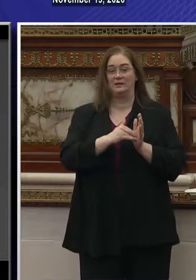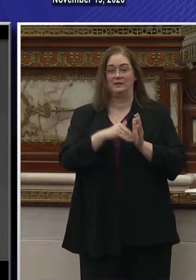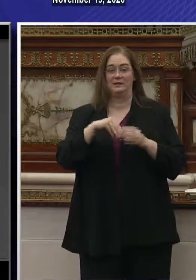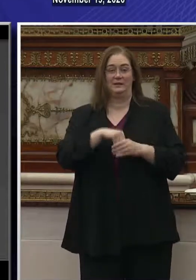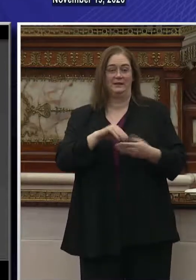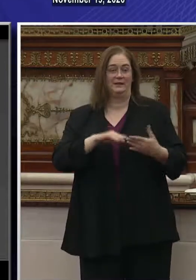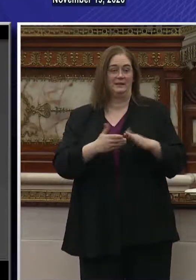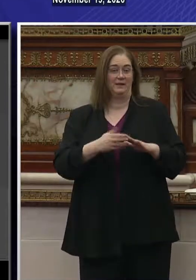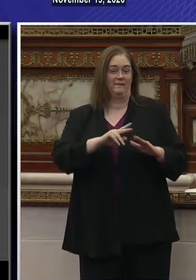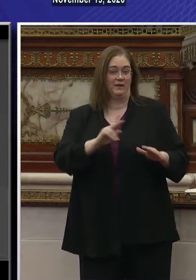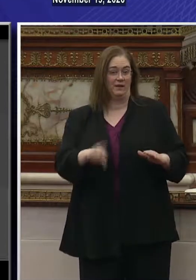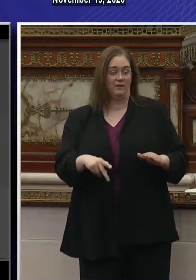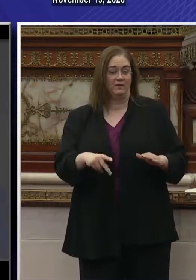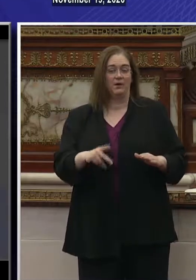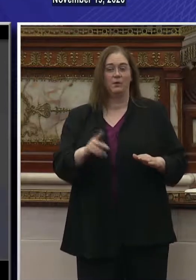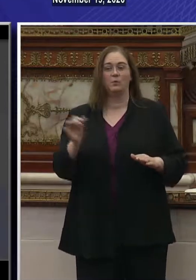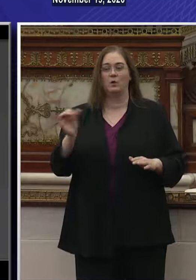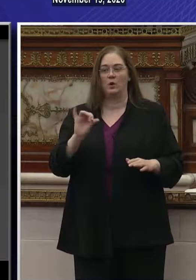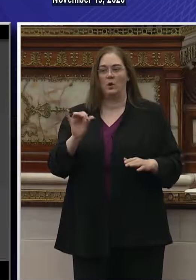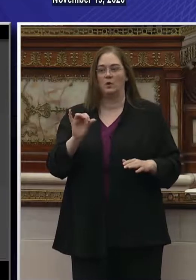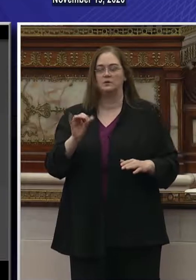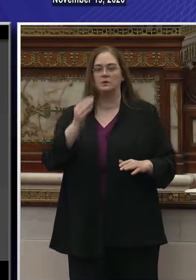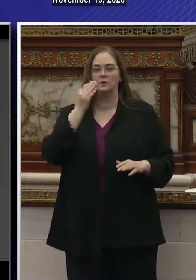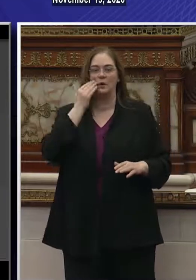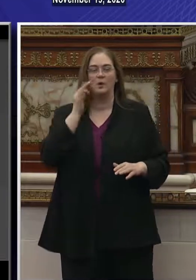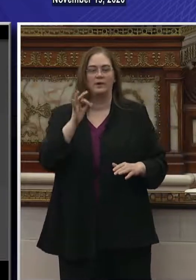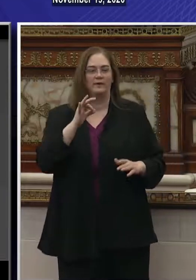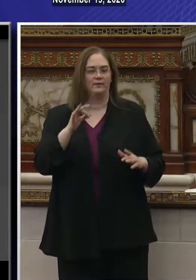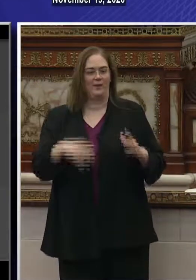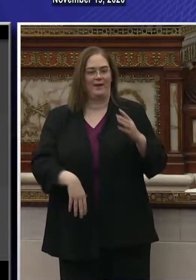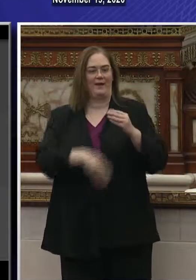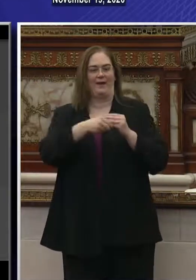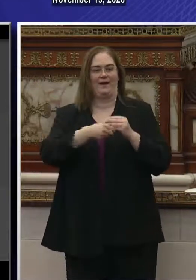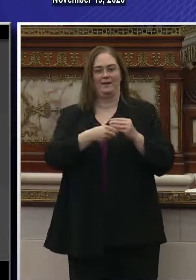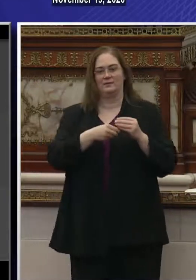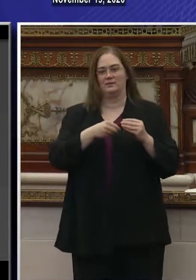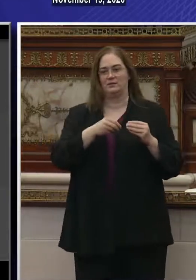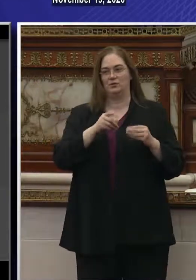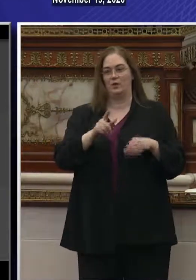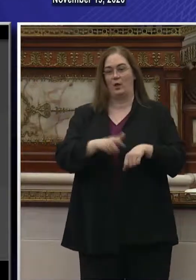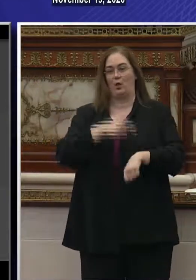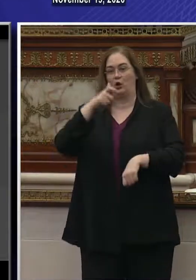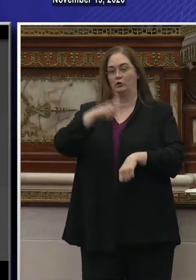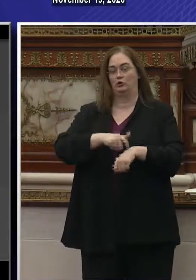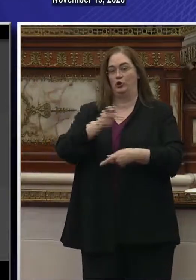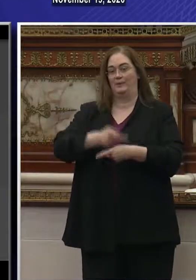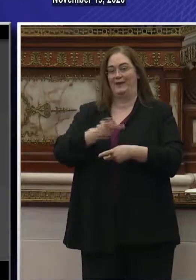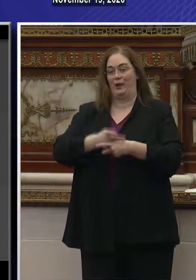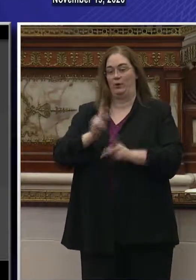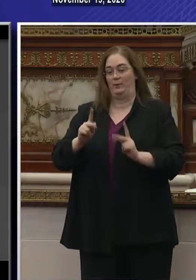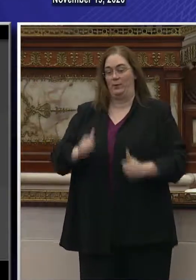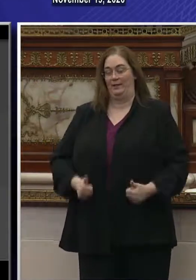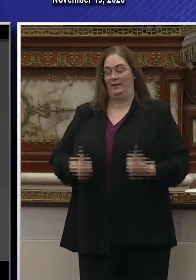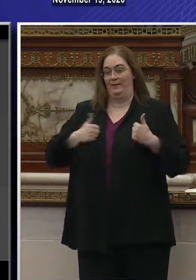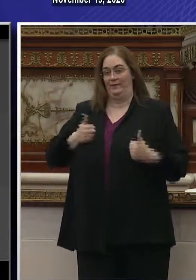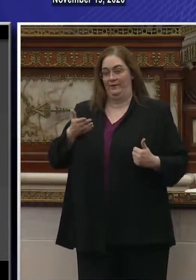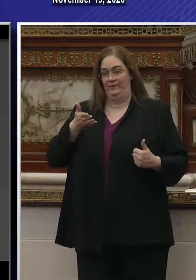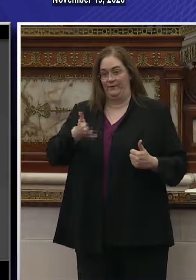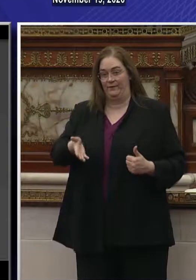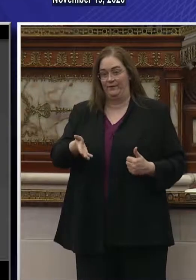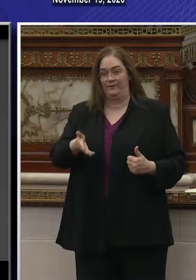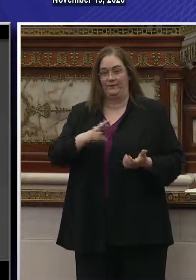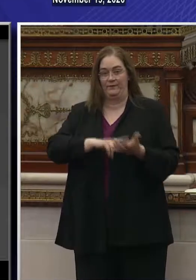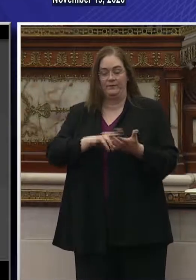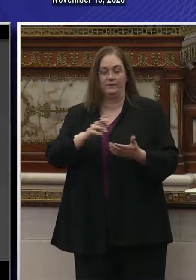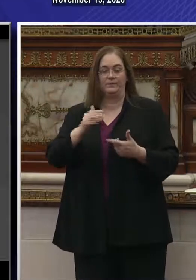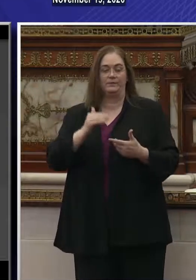Philadelphia. And we also know, if we add on to that long-term care residents,